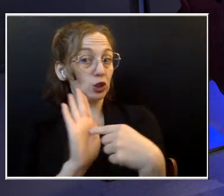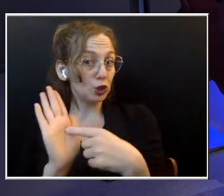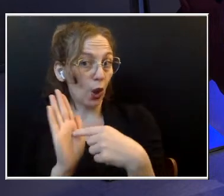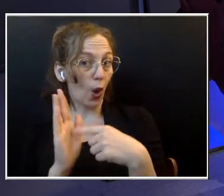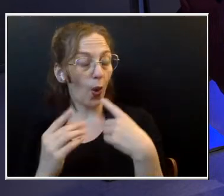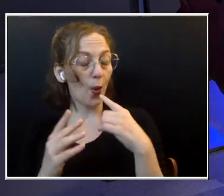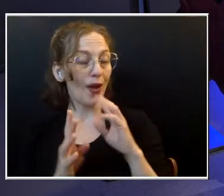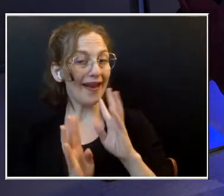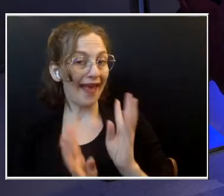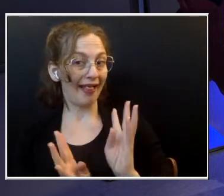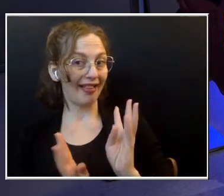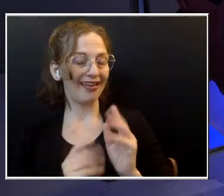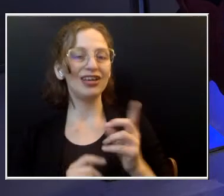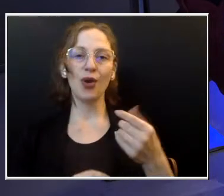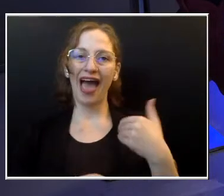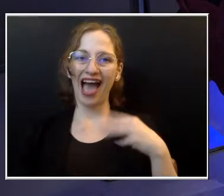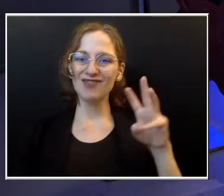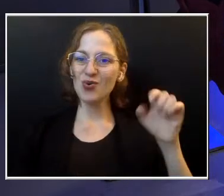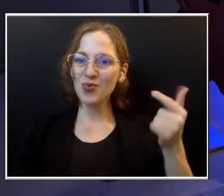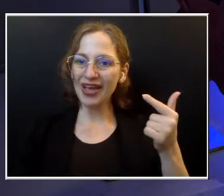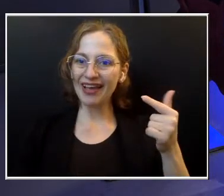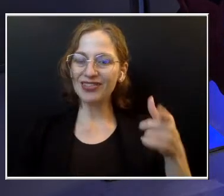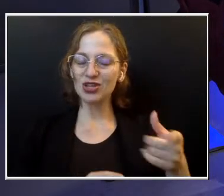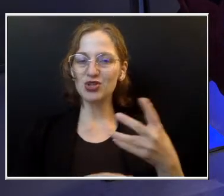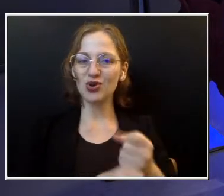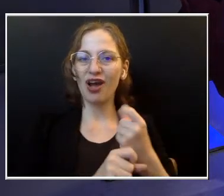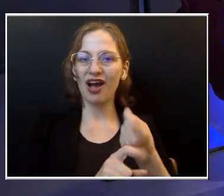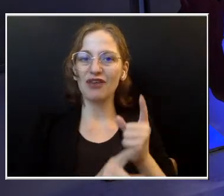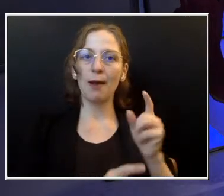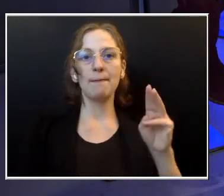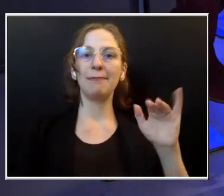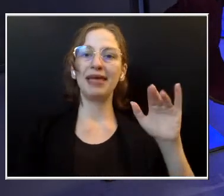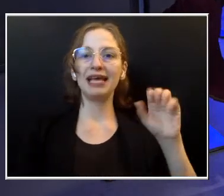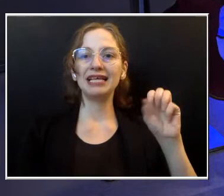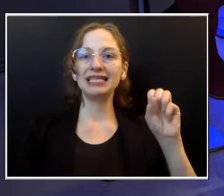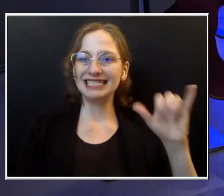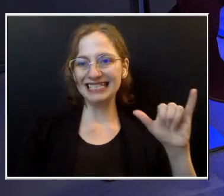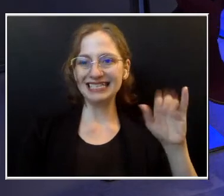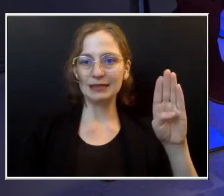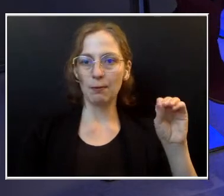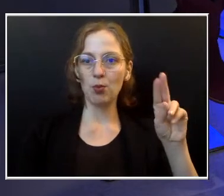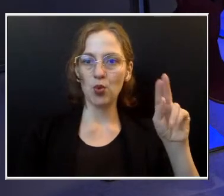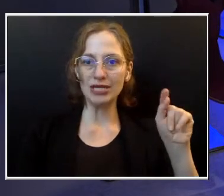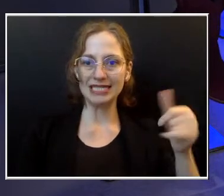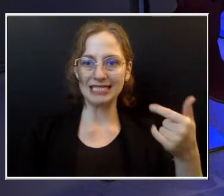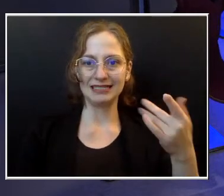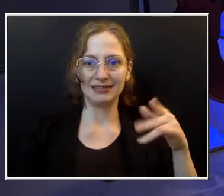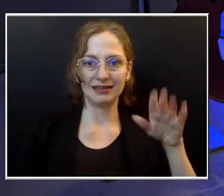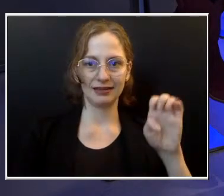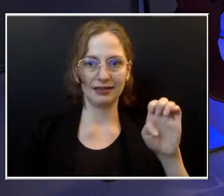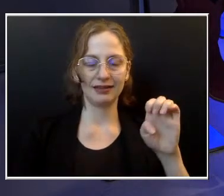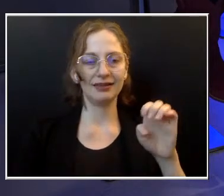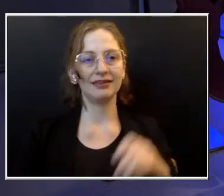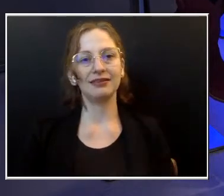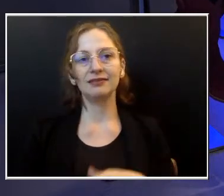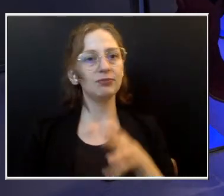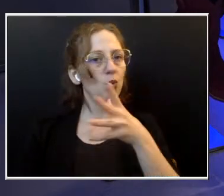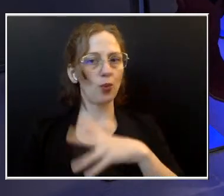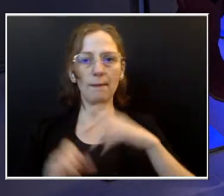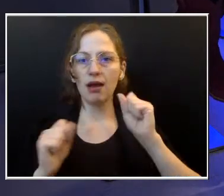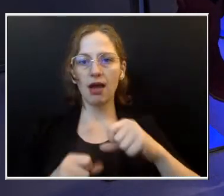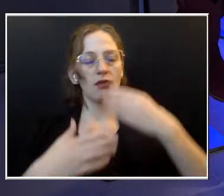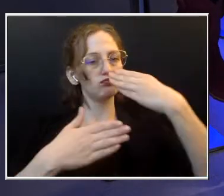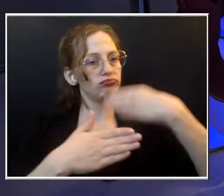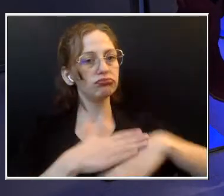at Westwood Cancer Center. It's so fantastic, right, Dr. Corntager, where women can go and just walk in and just be welcomed in and kind of really help